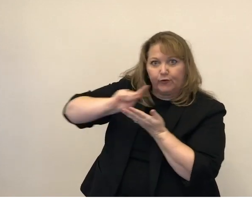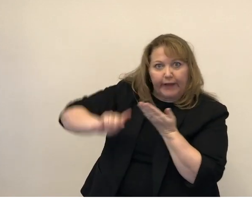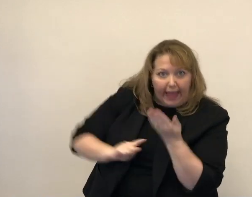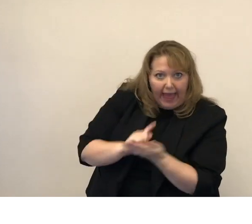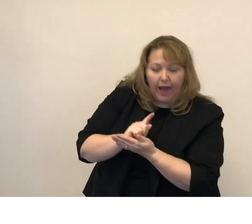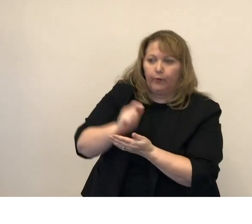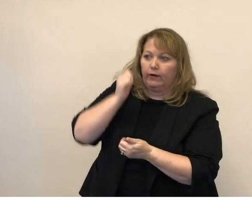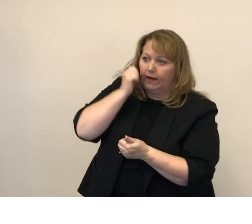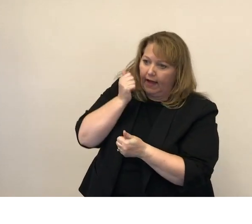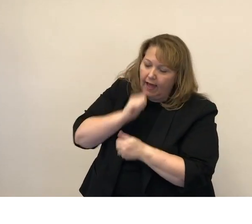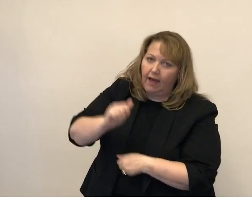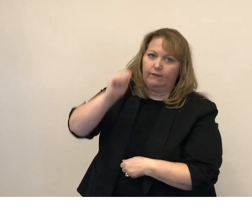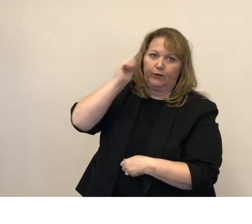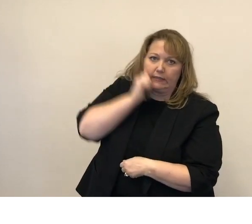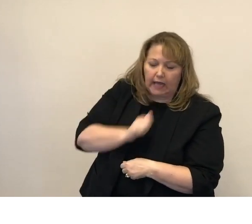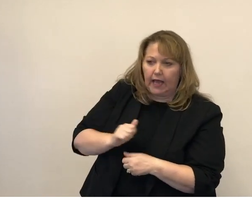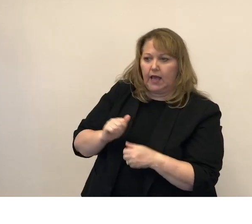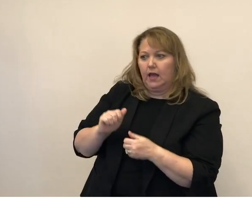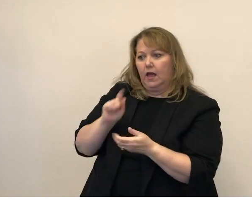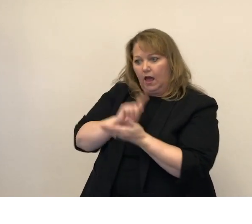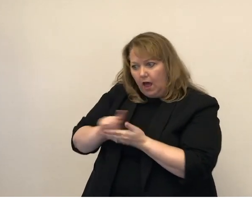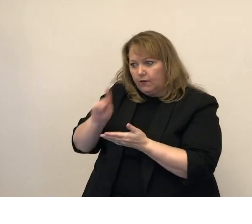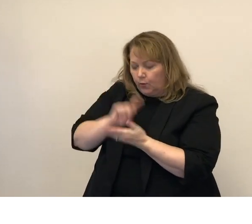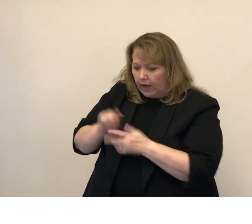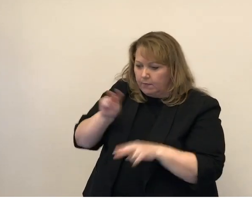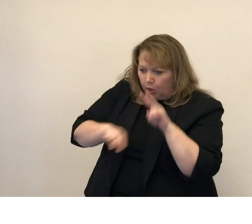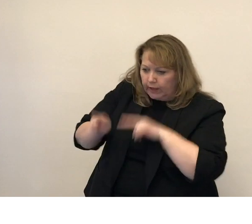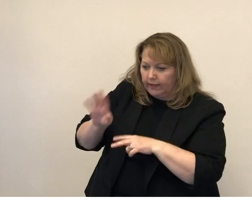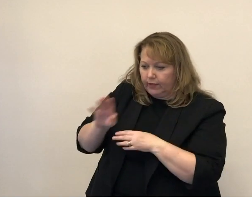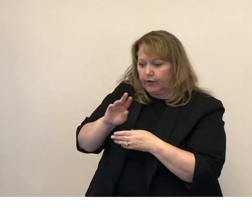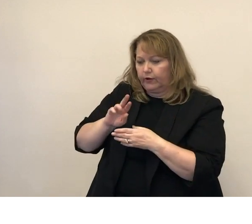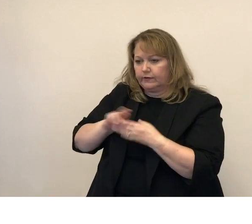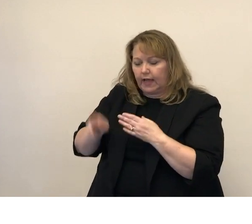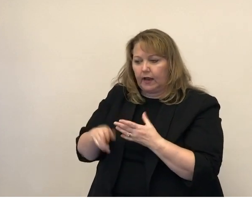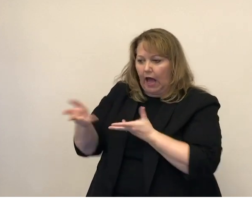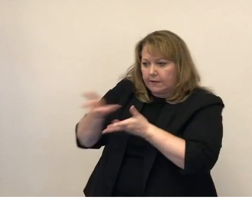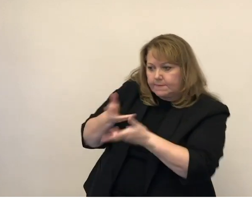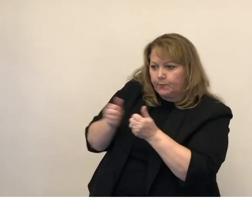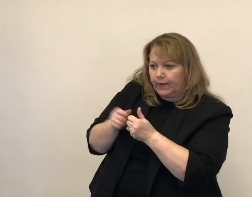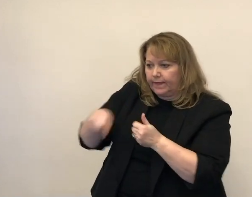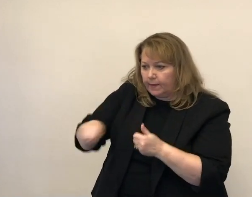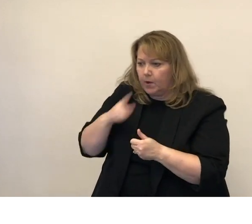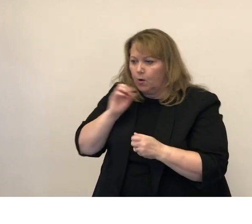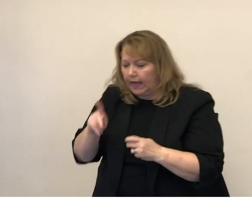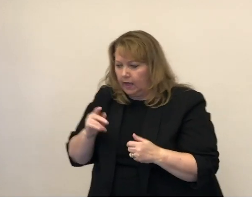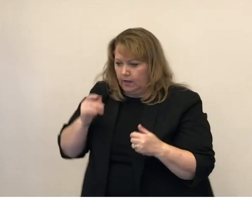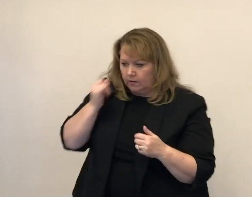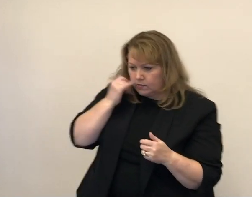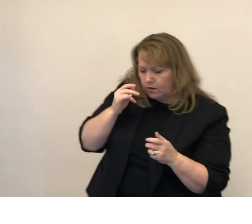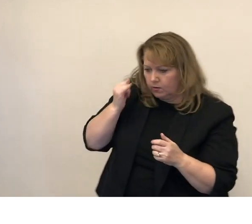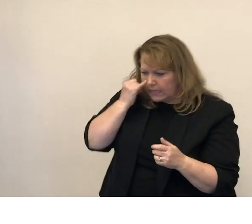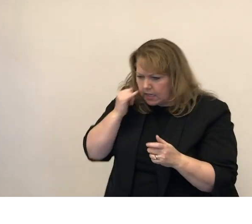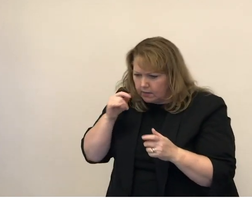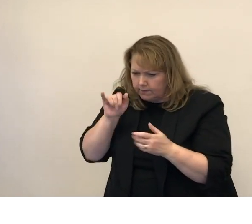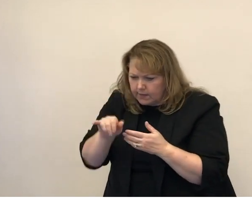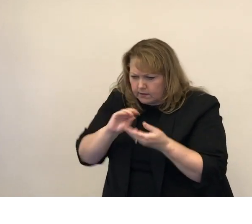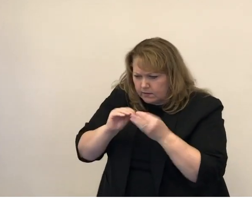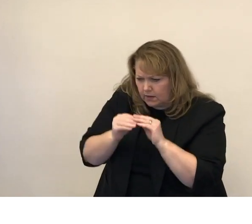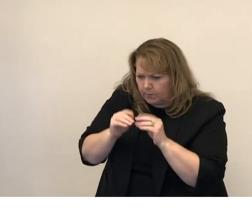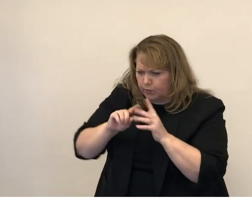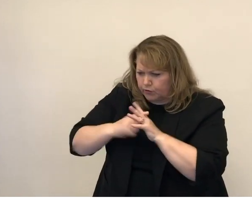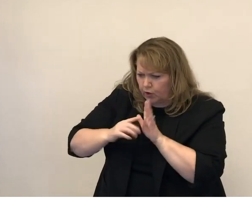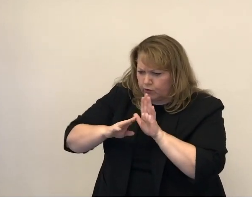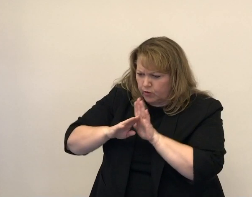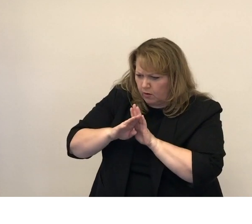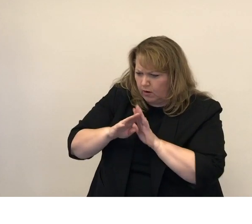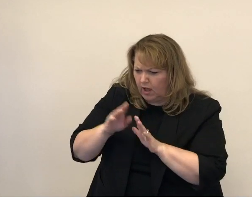that open, and they'll show me on a graph what could potentially happen. I cannot take the chance of overwhelming our healthcare system